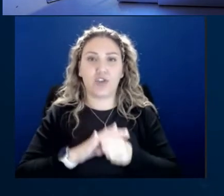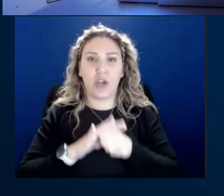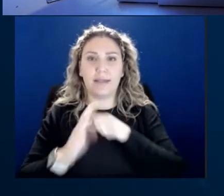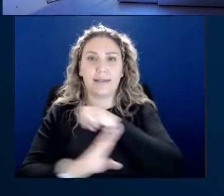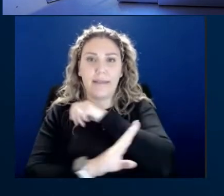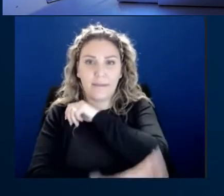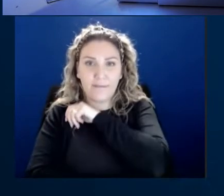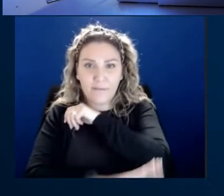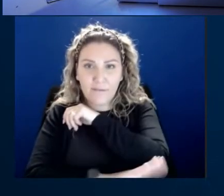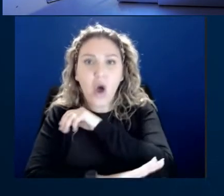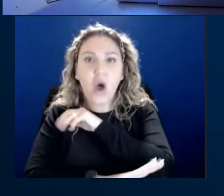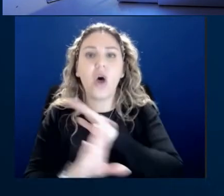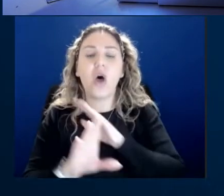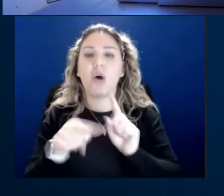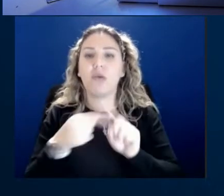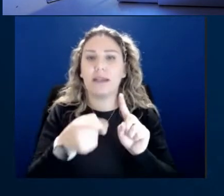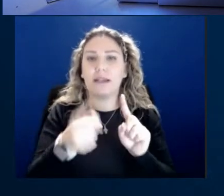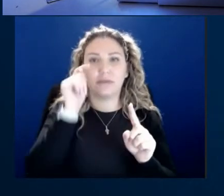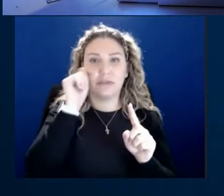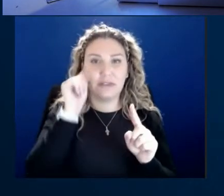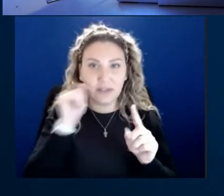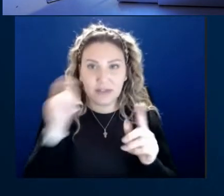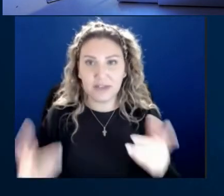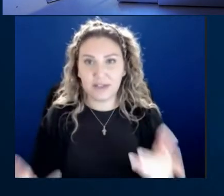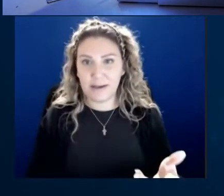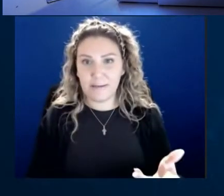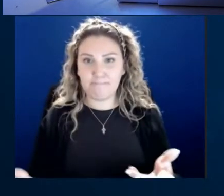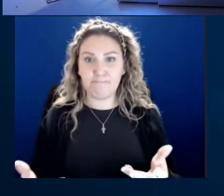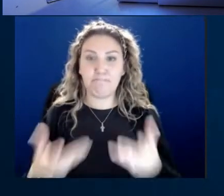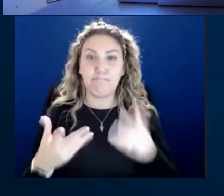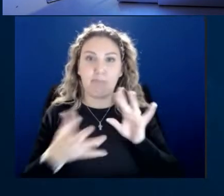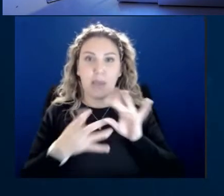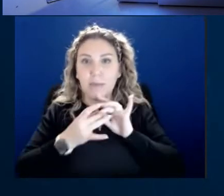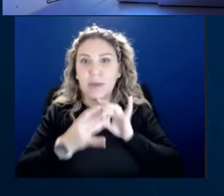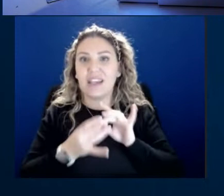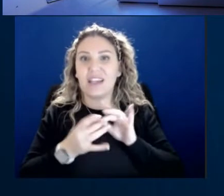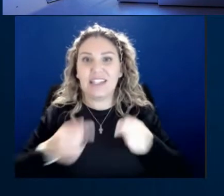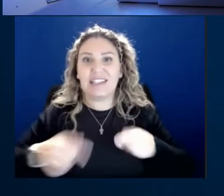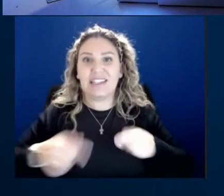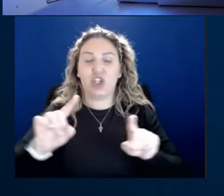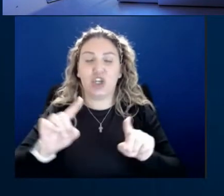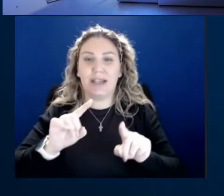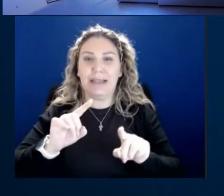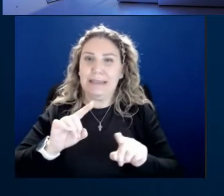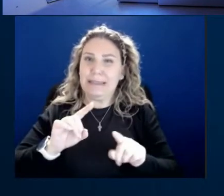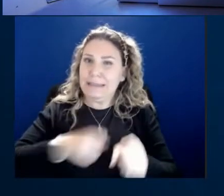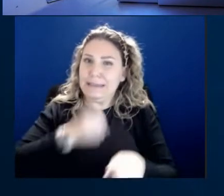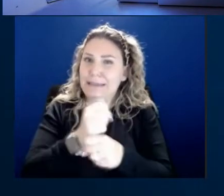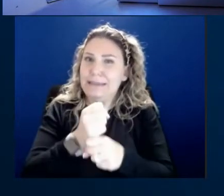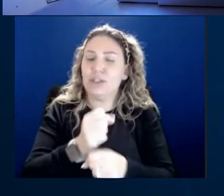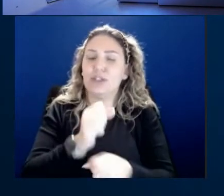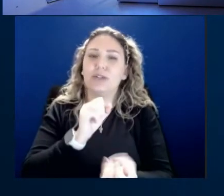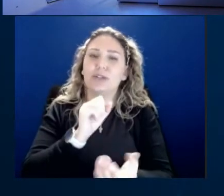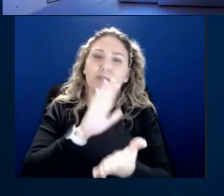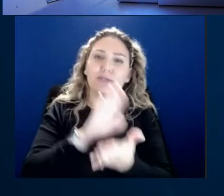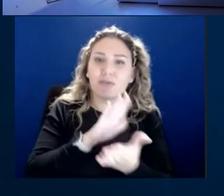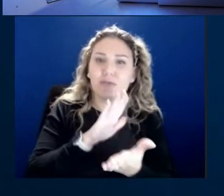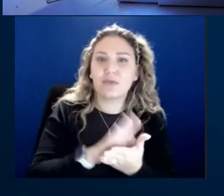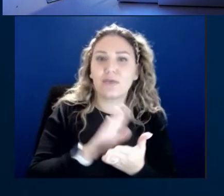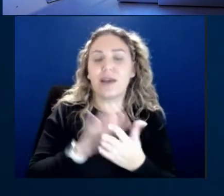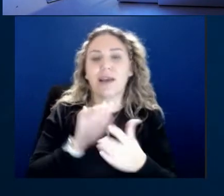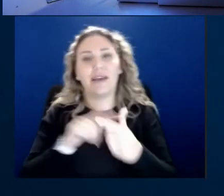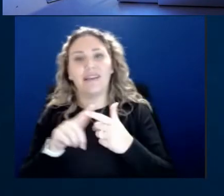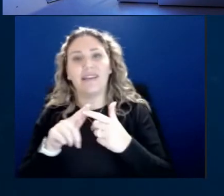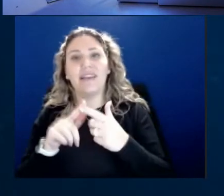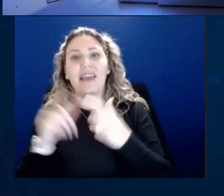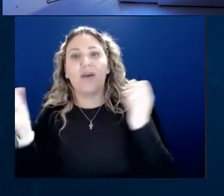was a teenager, which again might sync up with that time of year going back to school, but then people talk about as you get into the winter months, people maybe have more